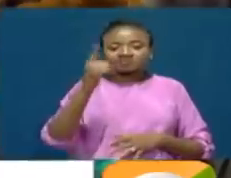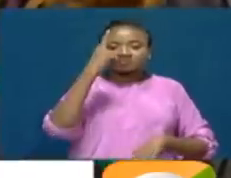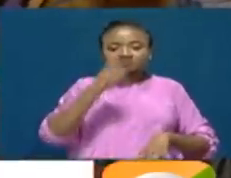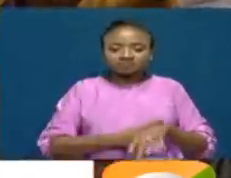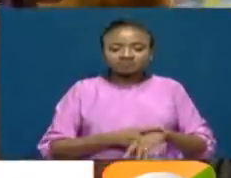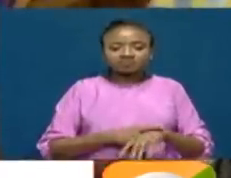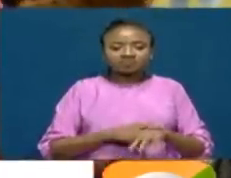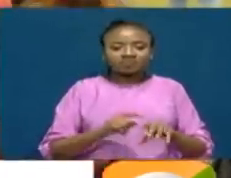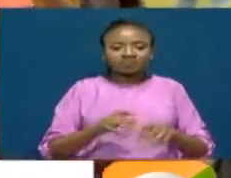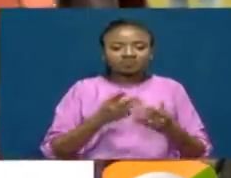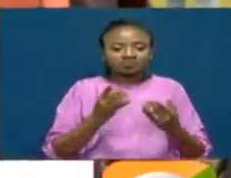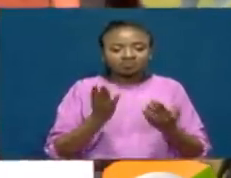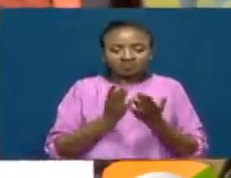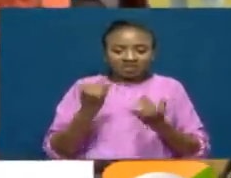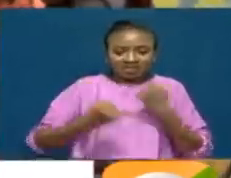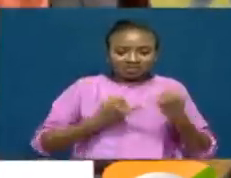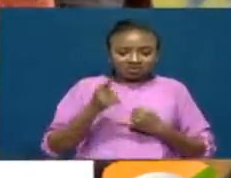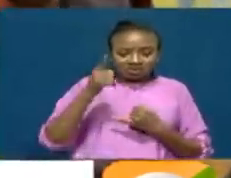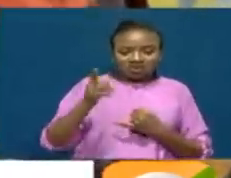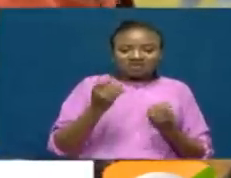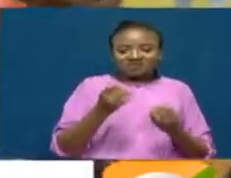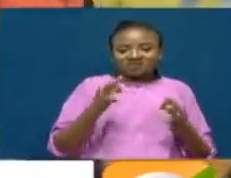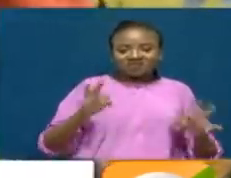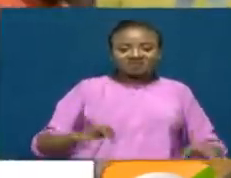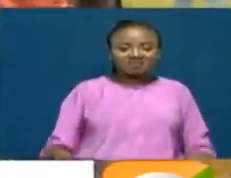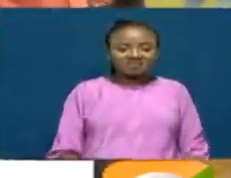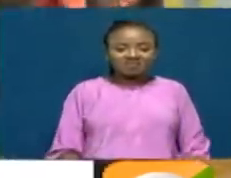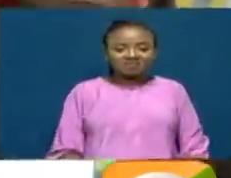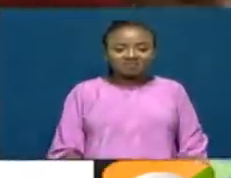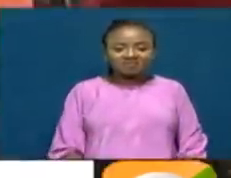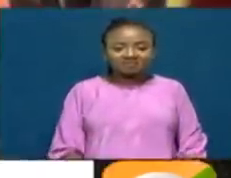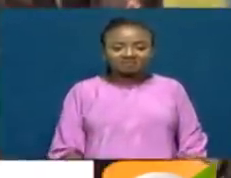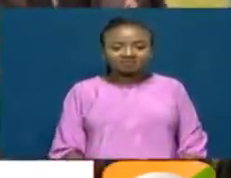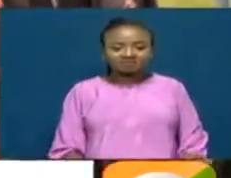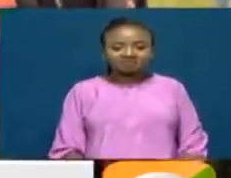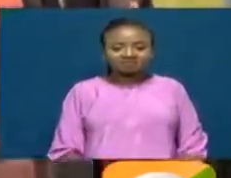offered free of charge. Emily Chebet, Citizen TV, from Uhuru Gardens, Nairobi.